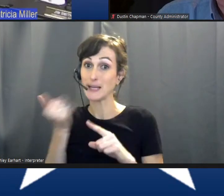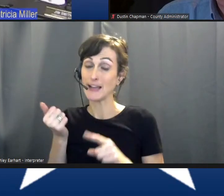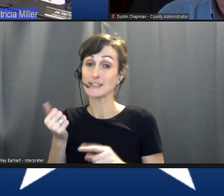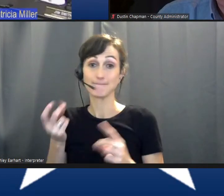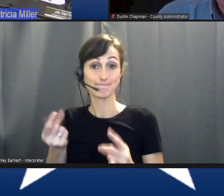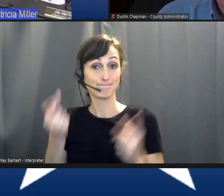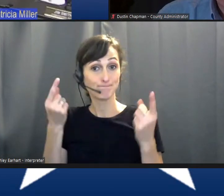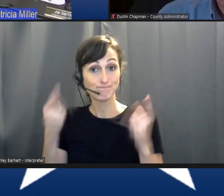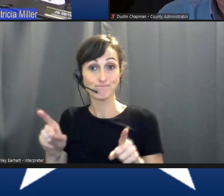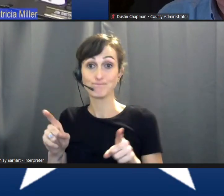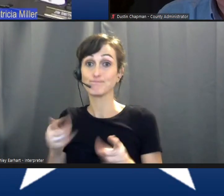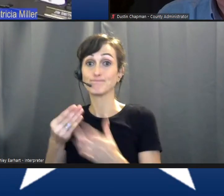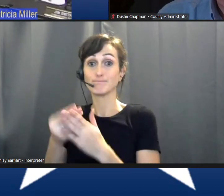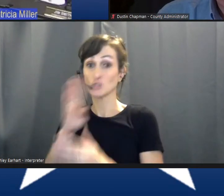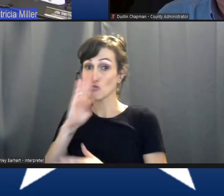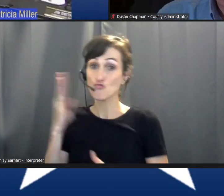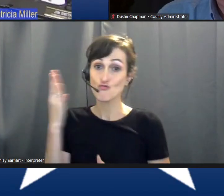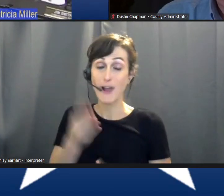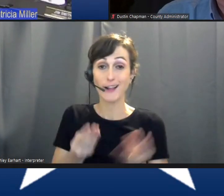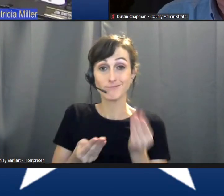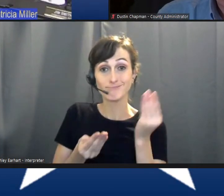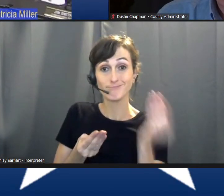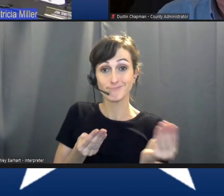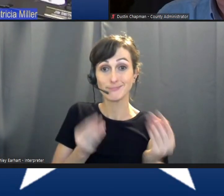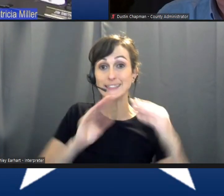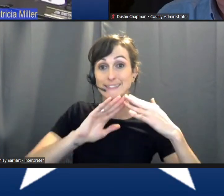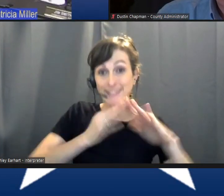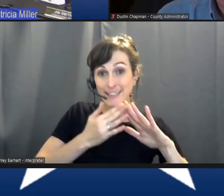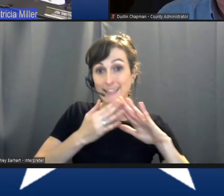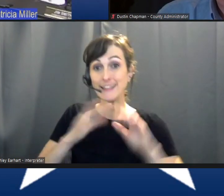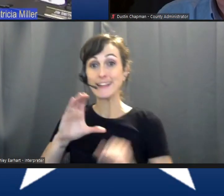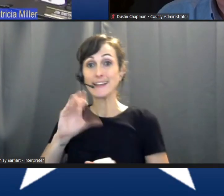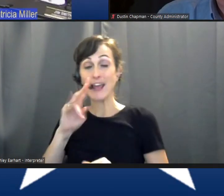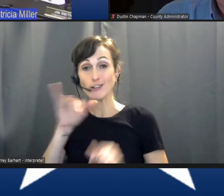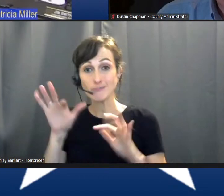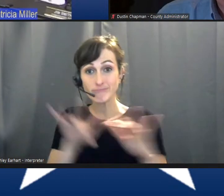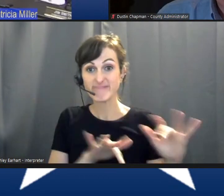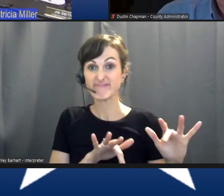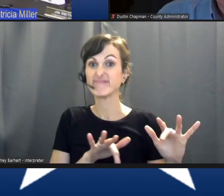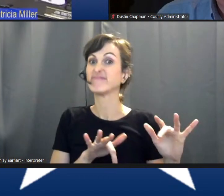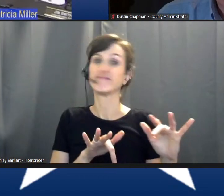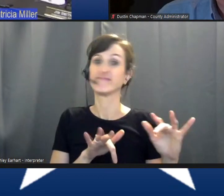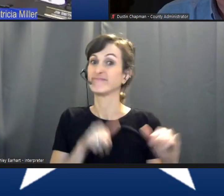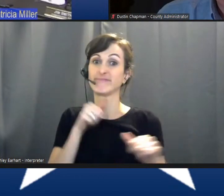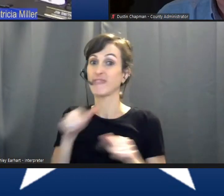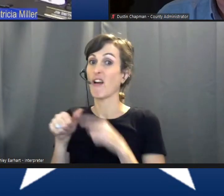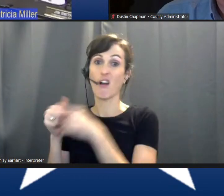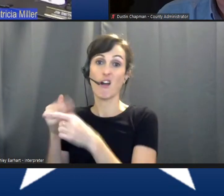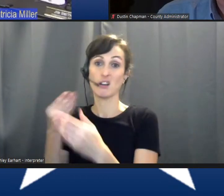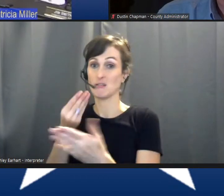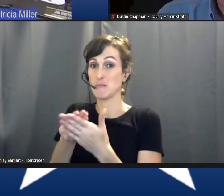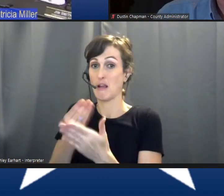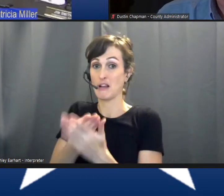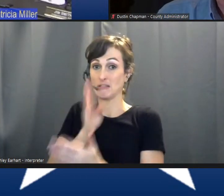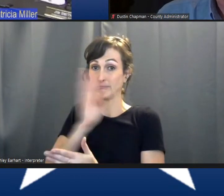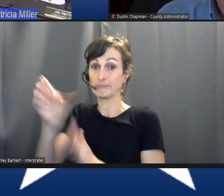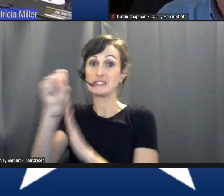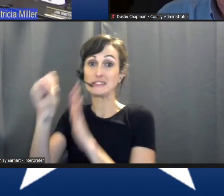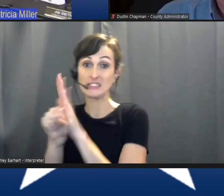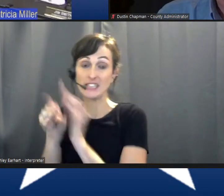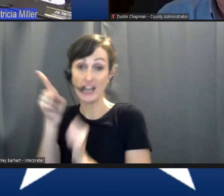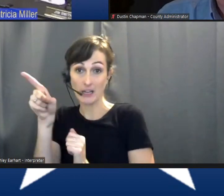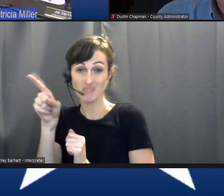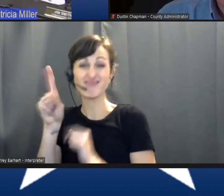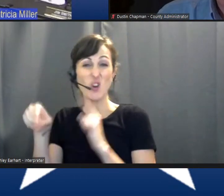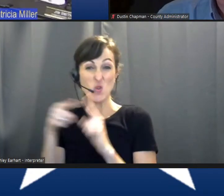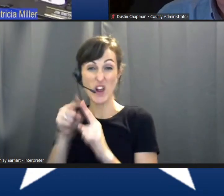counties and cities as opposed to going to the state, is because when the state got it, then the state kind of held on to a lot of it, and some of it trickled down to cities